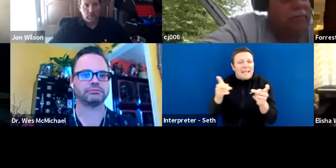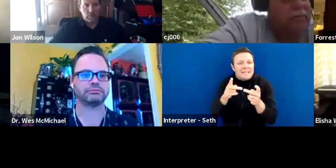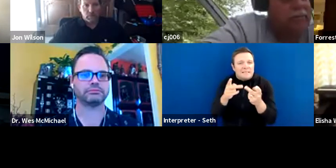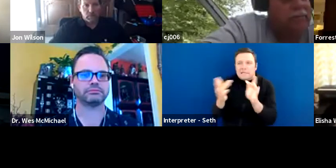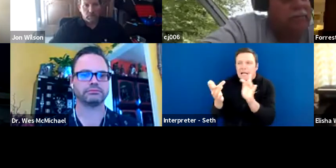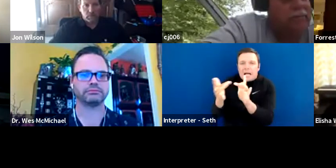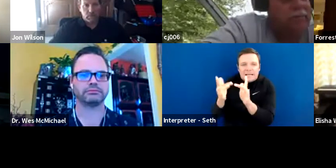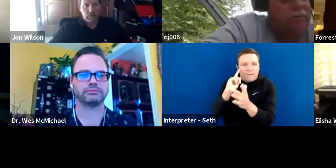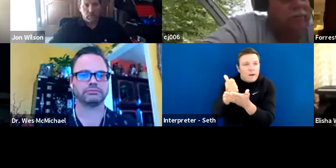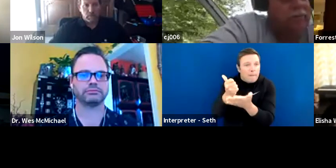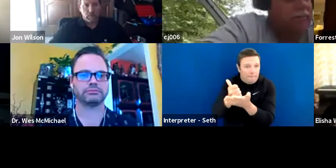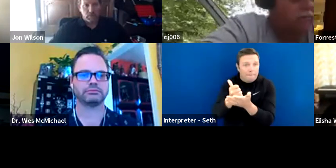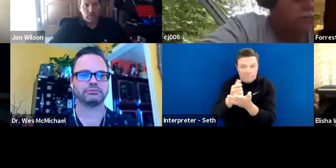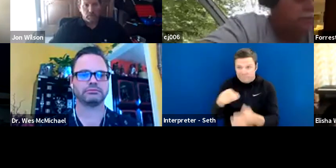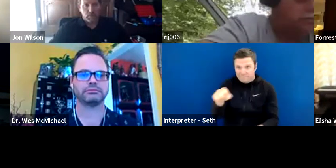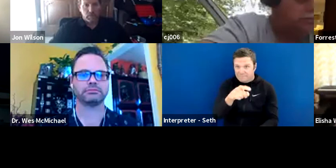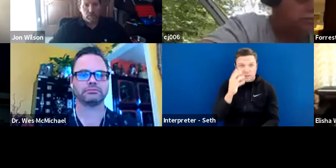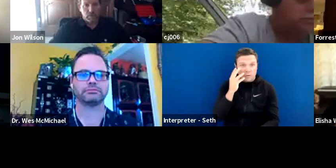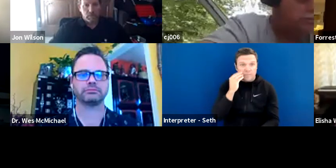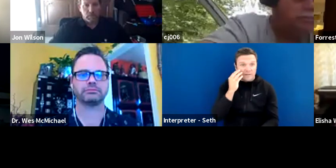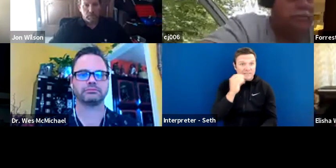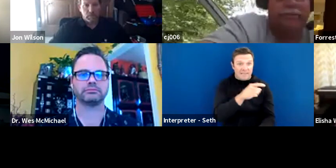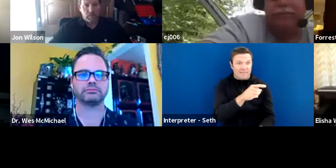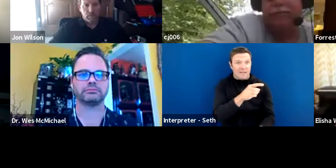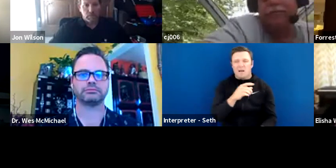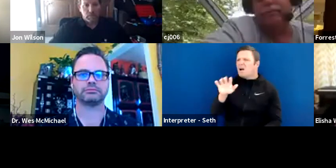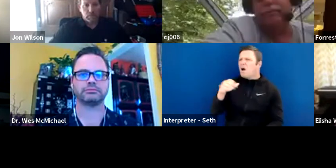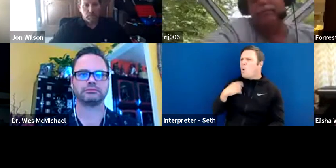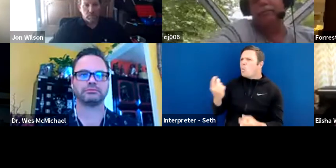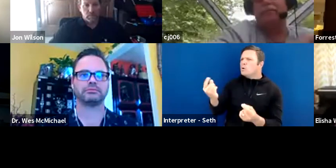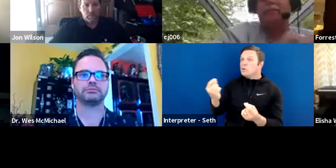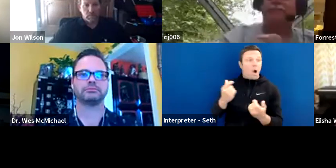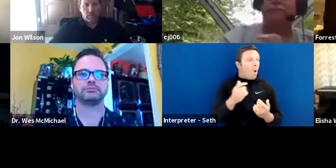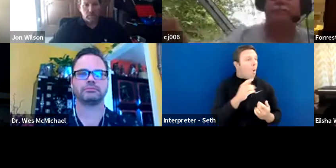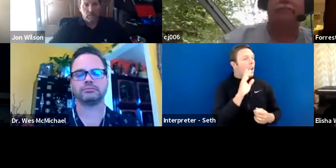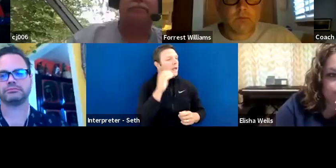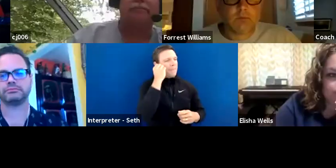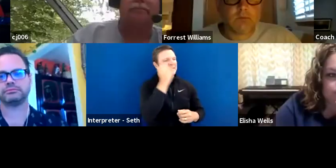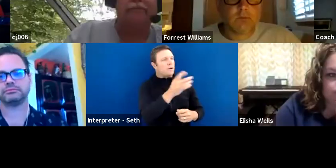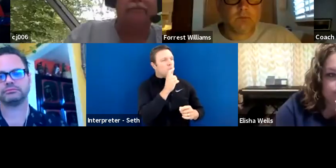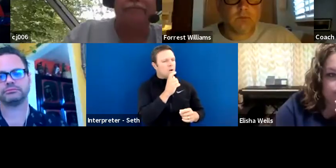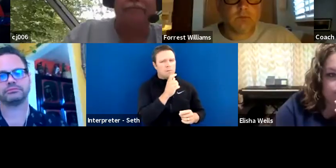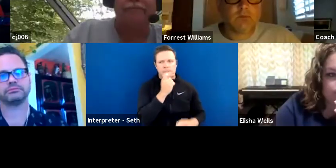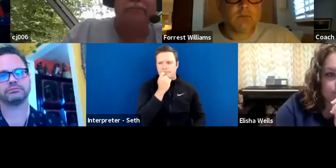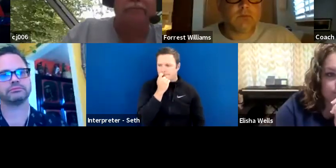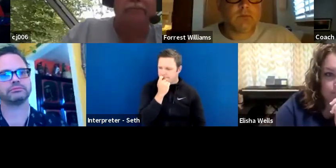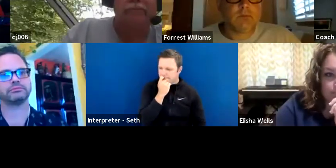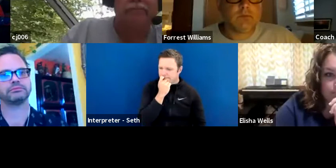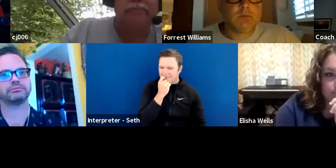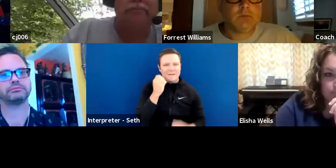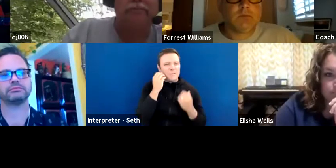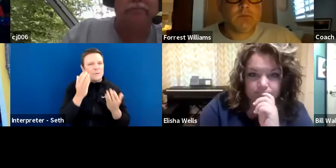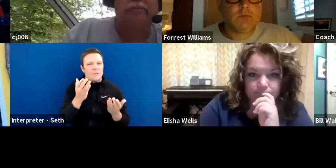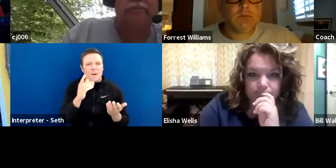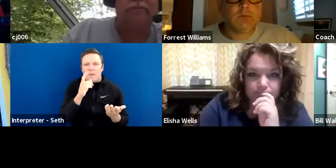you've experienced that when you've tried to direct them and send them somewhere, and you don't have a high degree of confidence that they're going to get what they